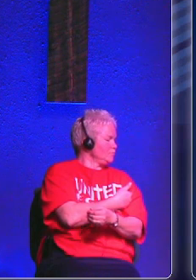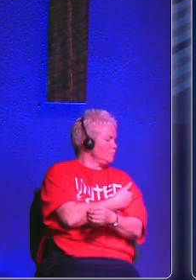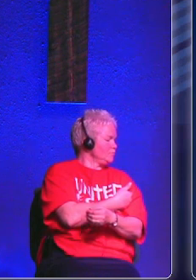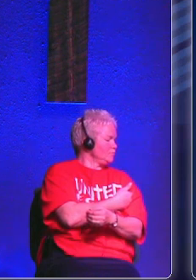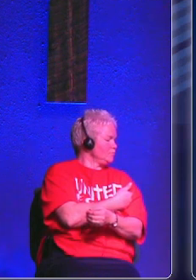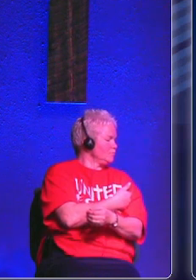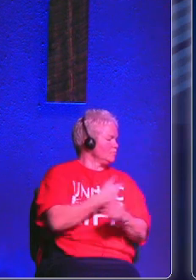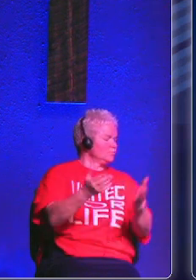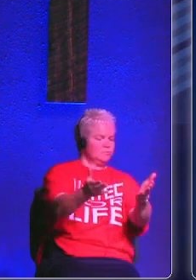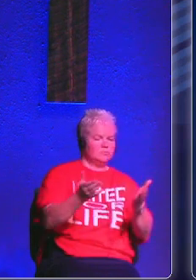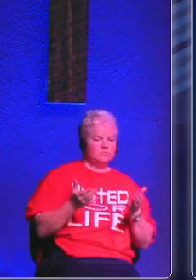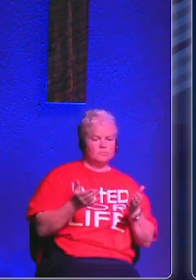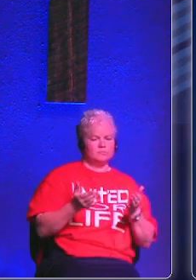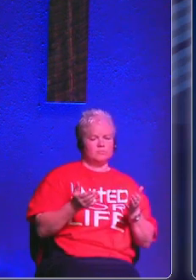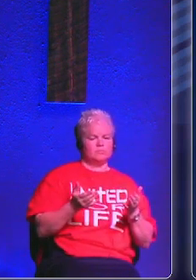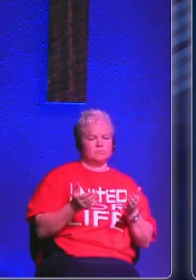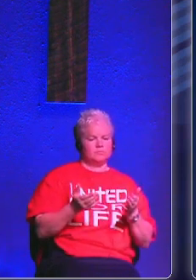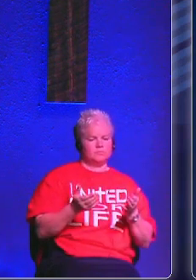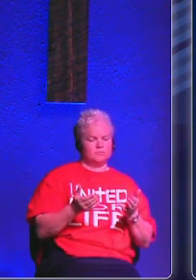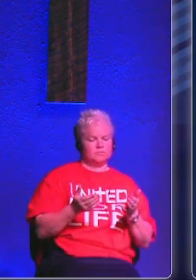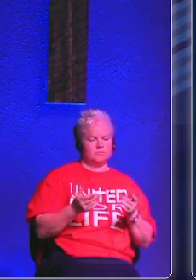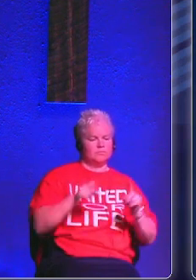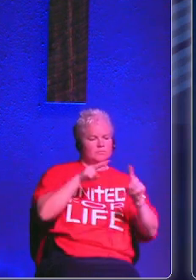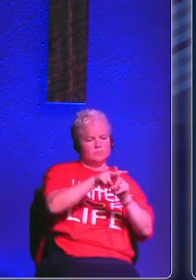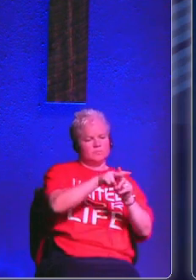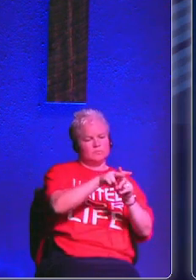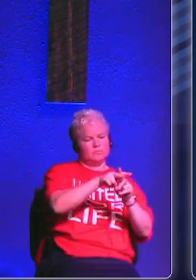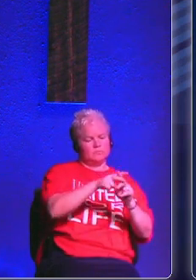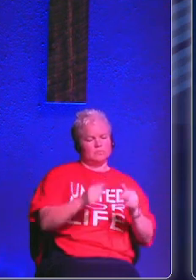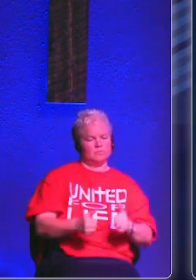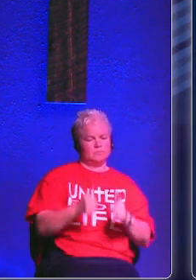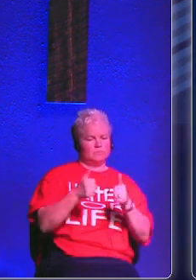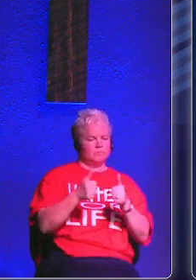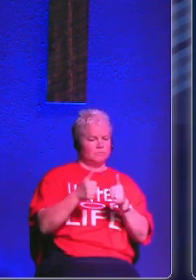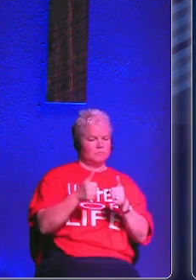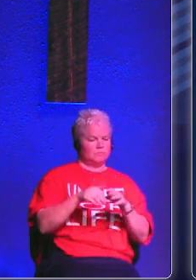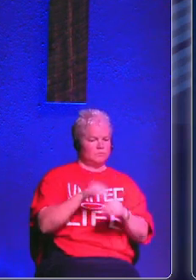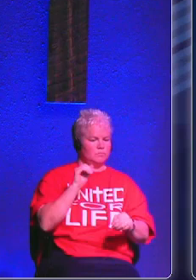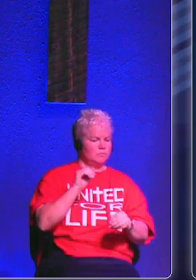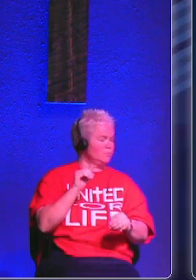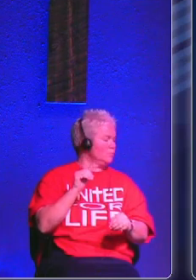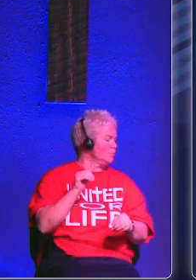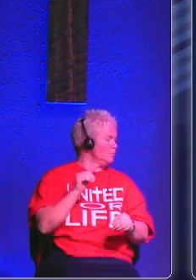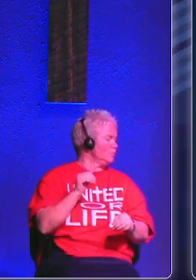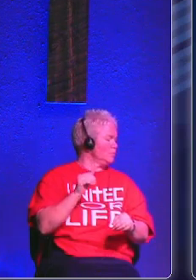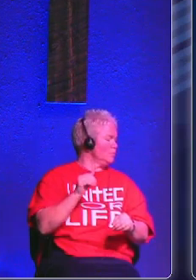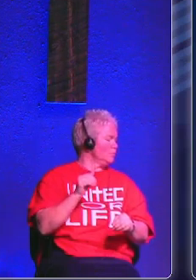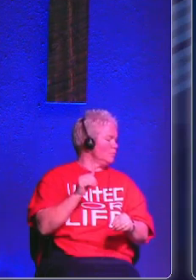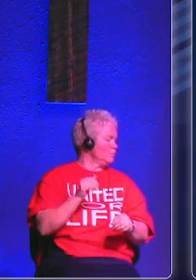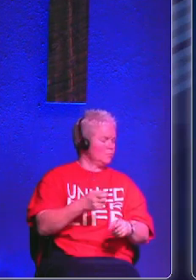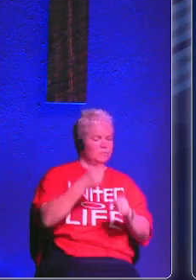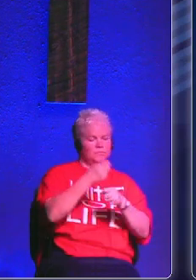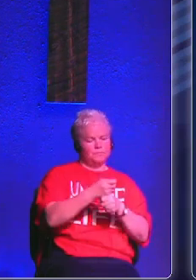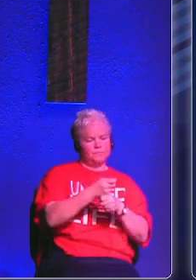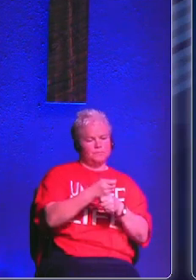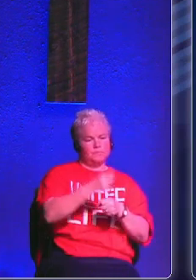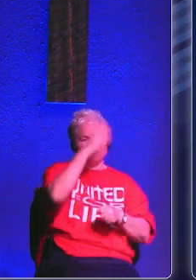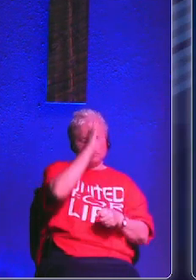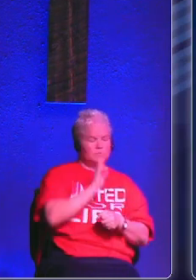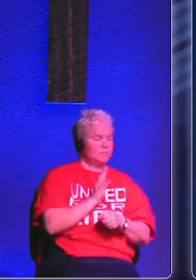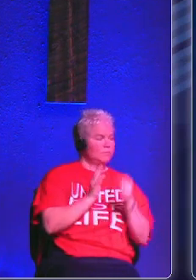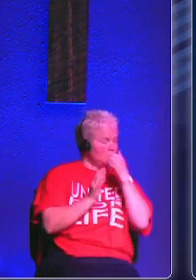our part is actually receiving them, implementing them, applying them, and then living them out. He did the hard